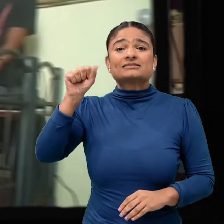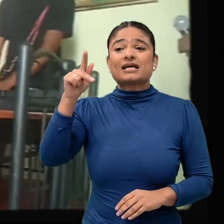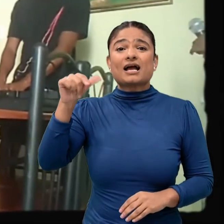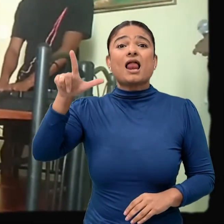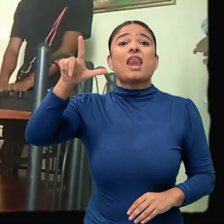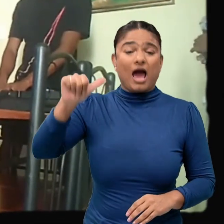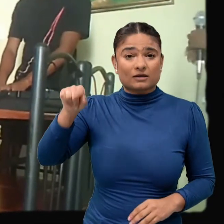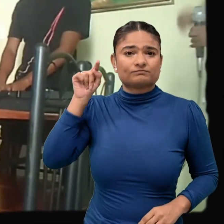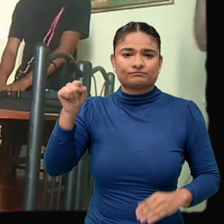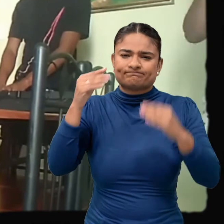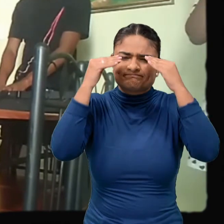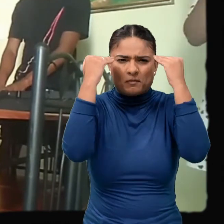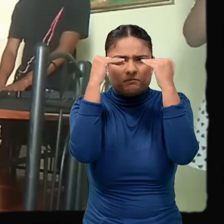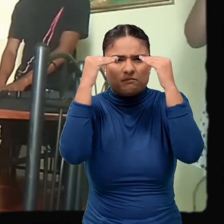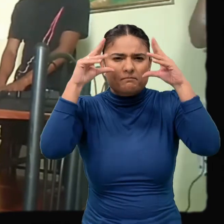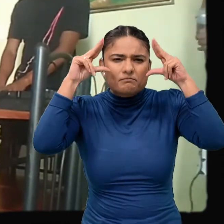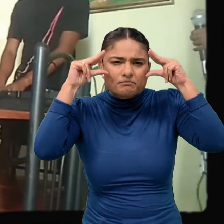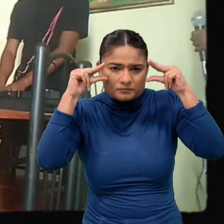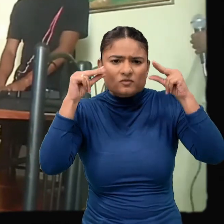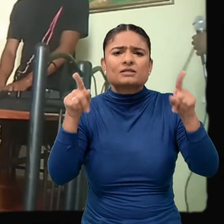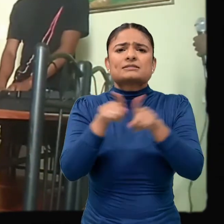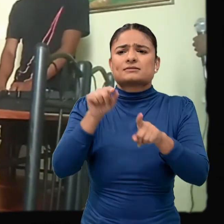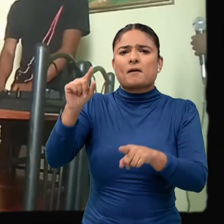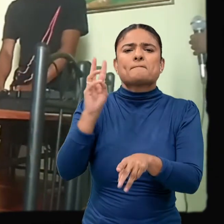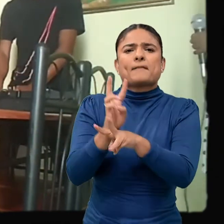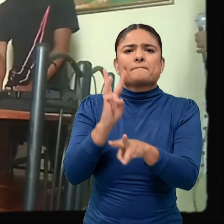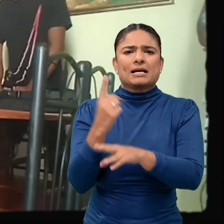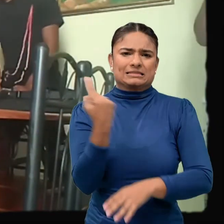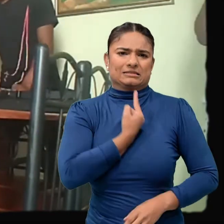Celine Leglolo is partially blind and was raised by a single mom,